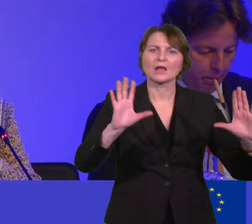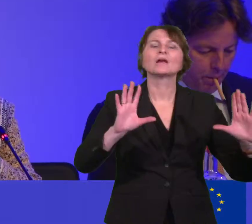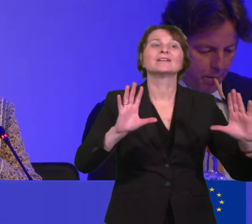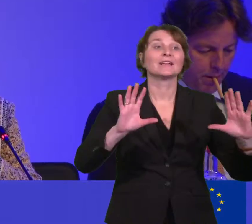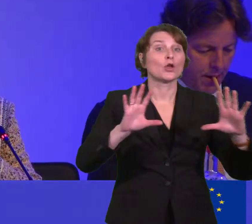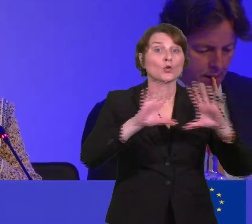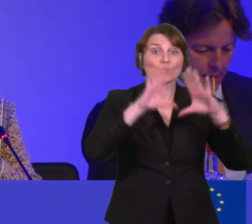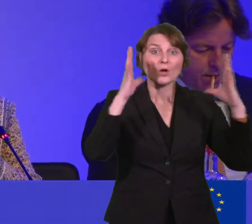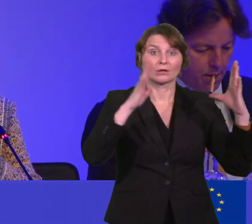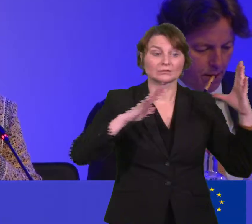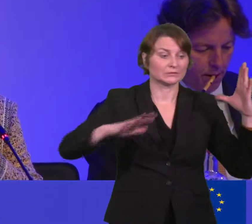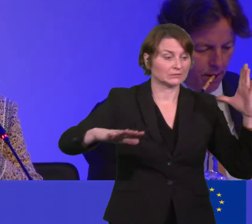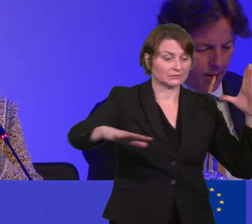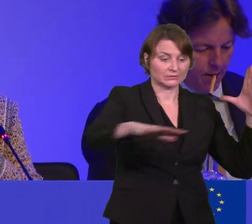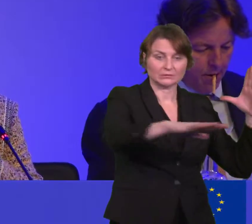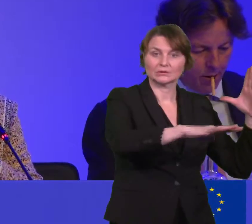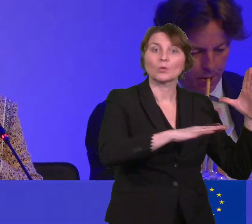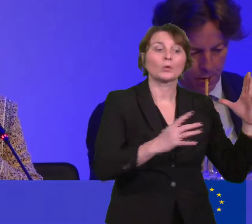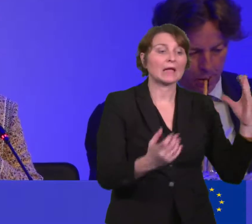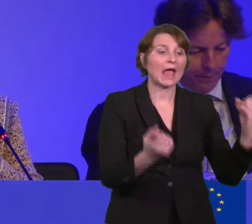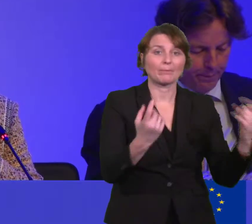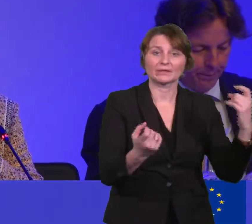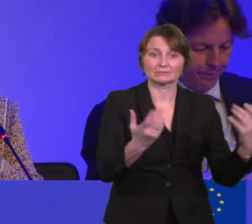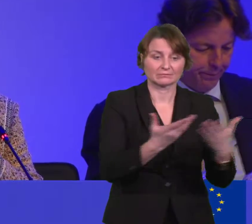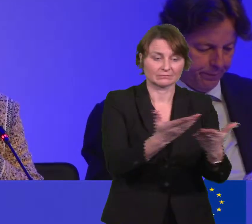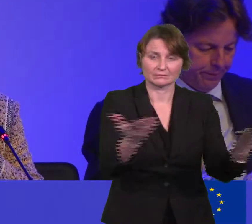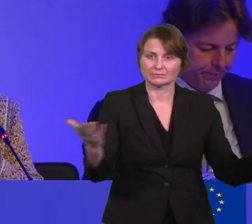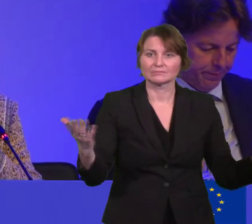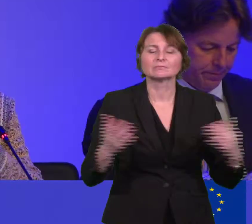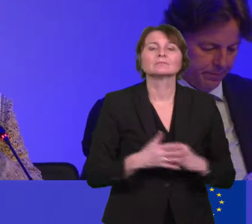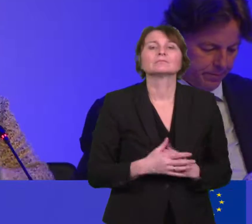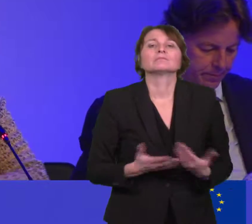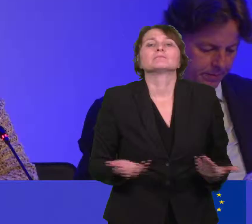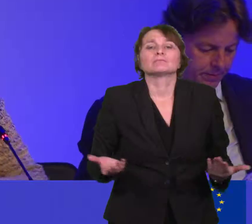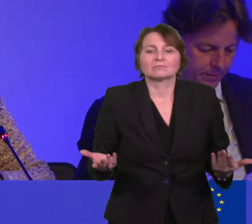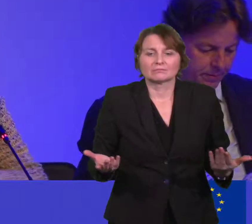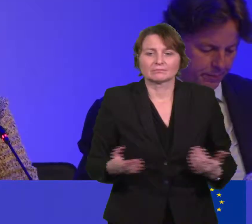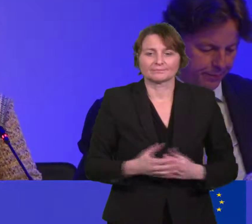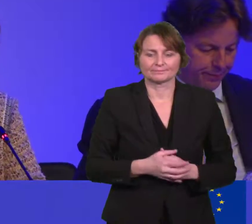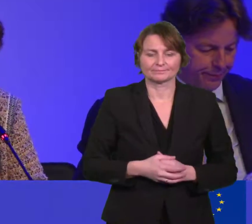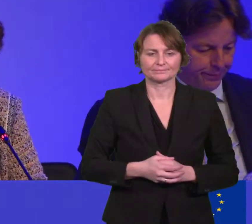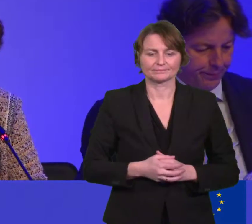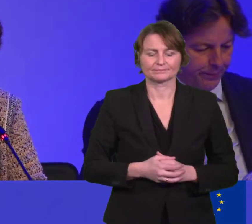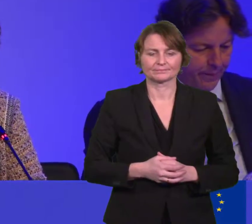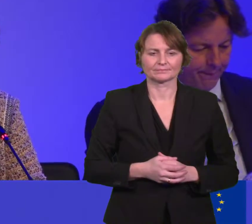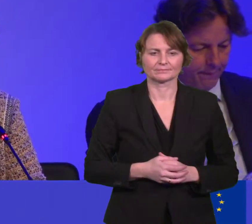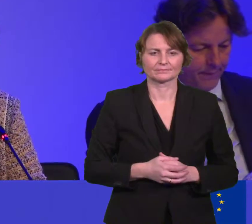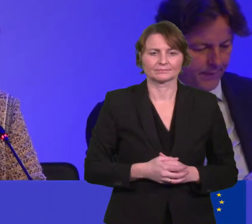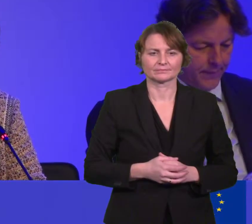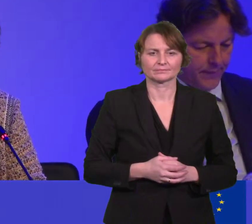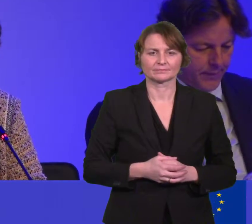world that's around us. And what is happening in the world that's around us is that the combination